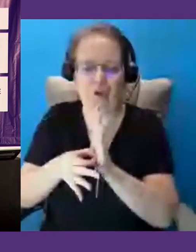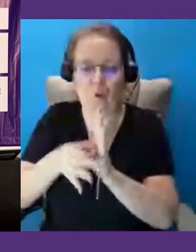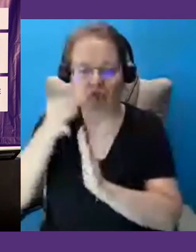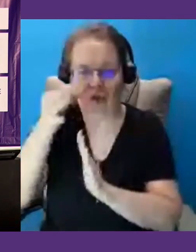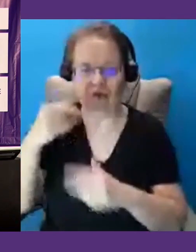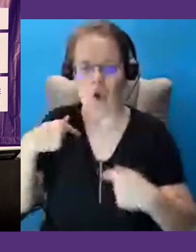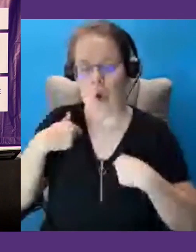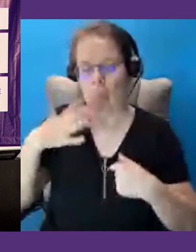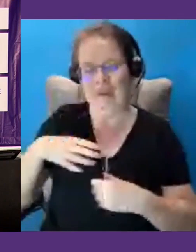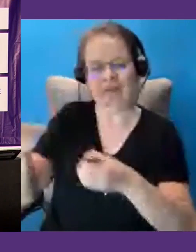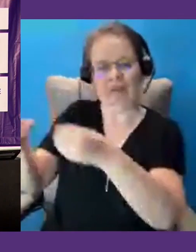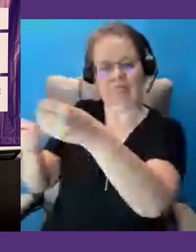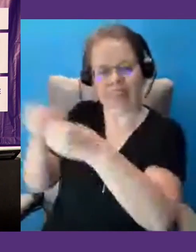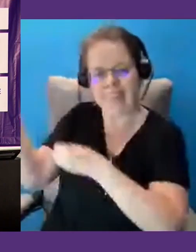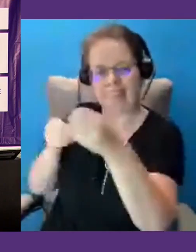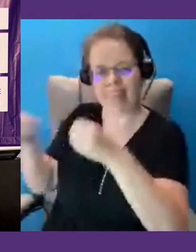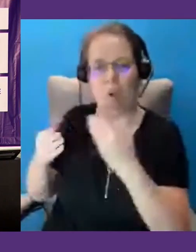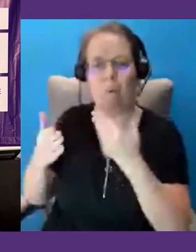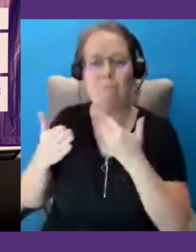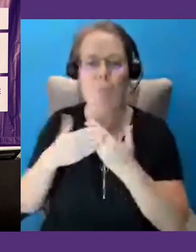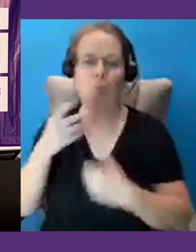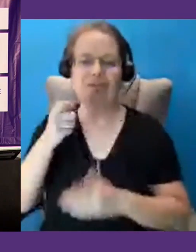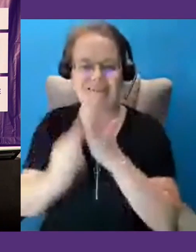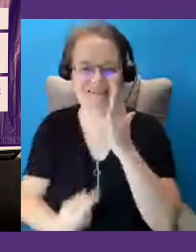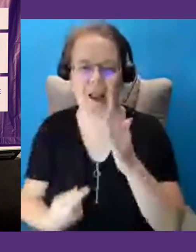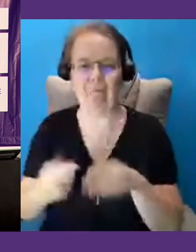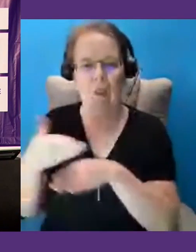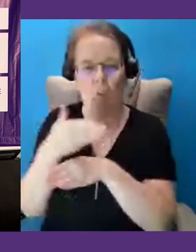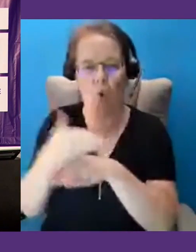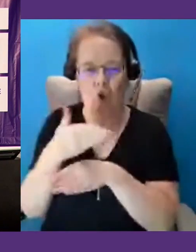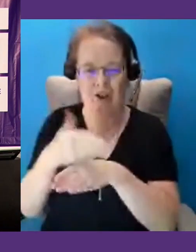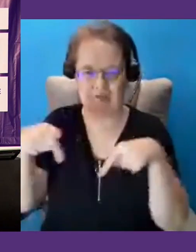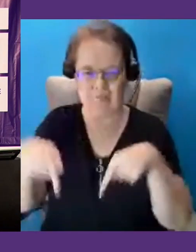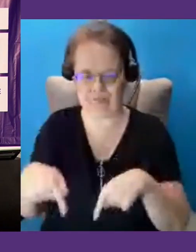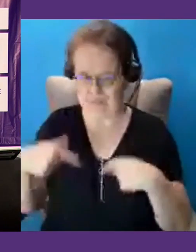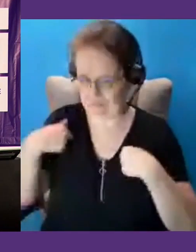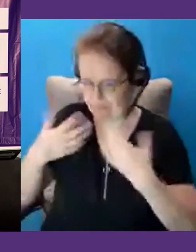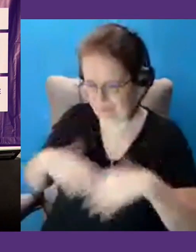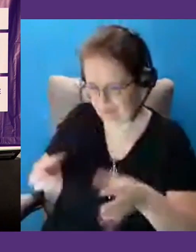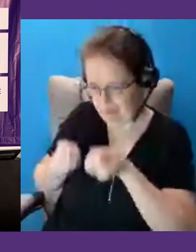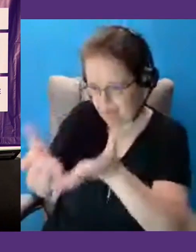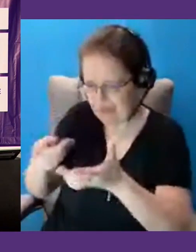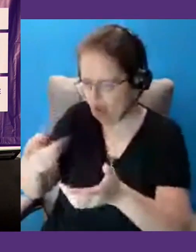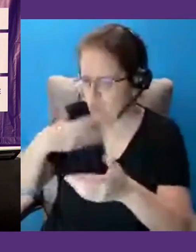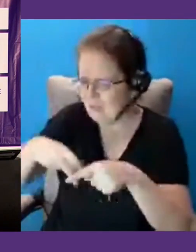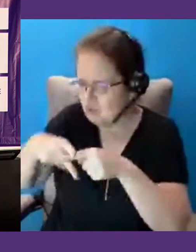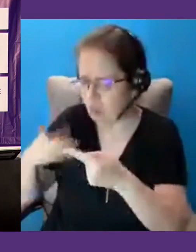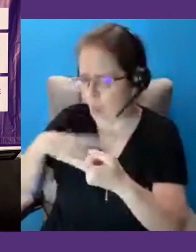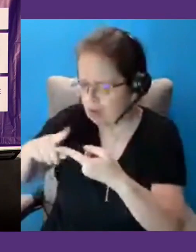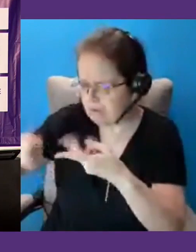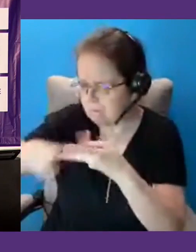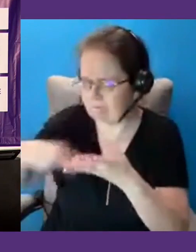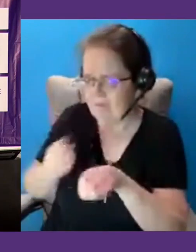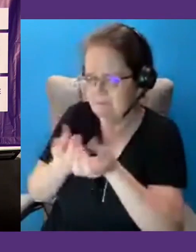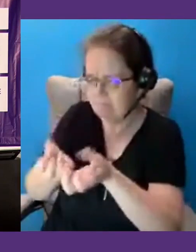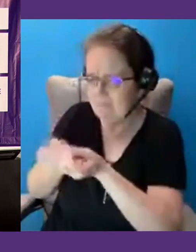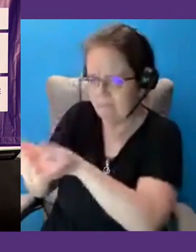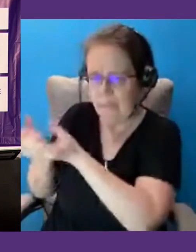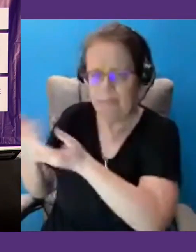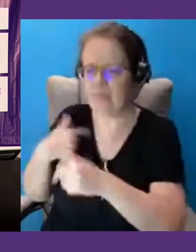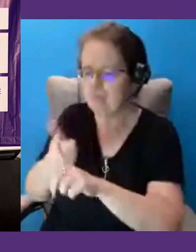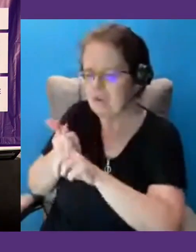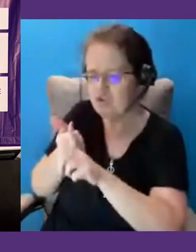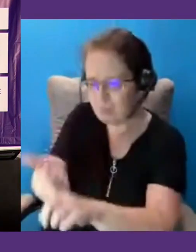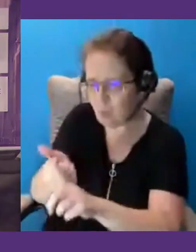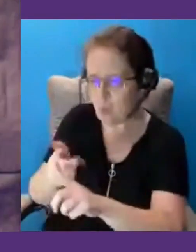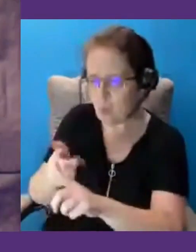our workforce, equipping them with the tools that they need, and giving them and their teams the equity and support that they need in